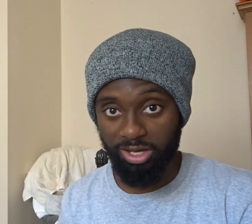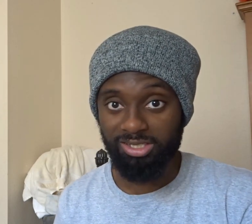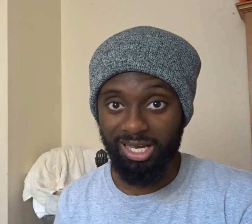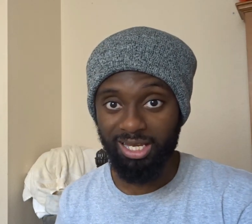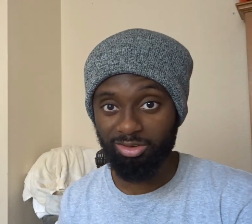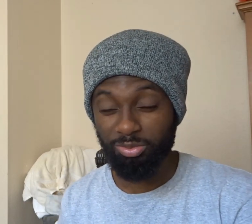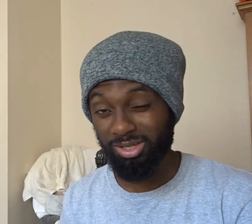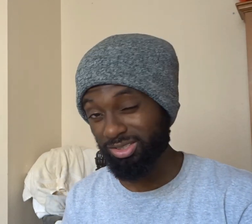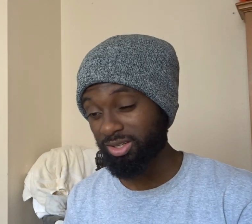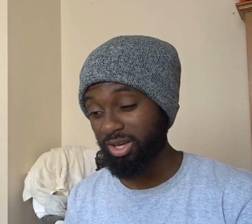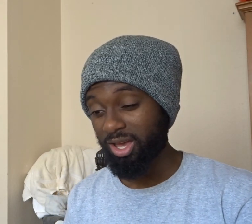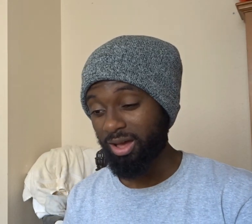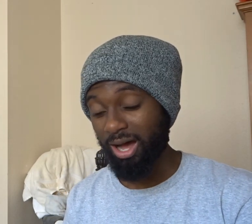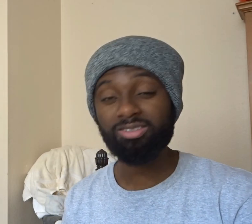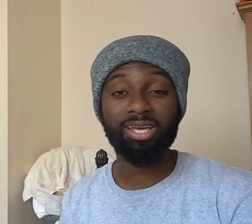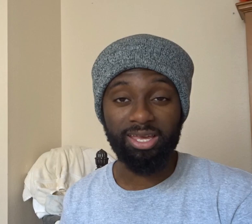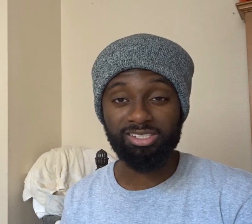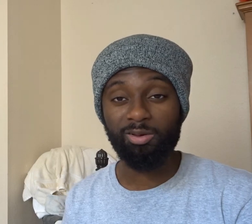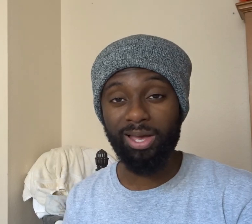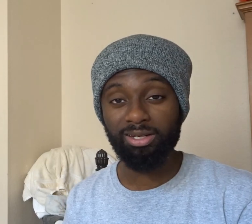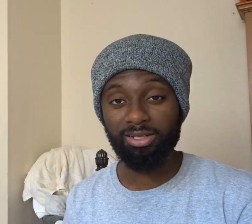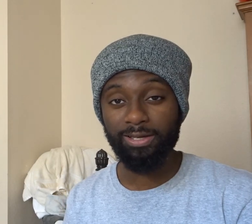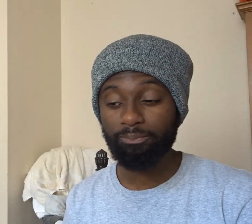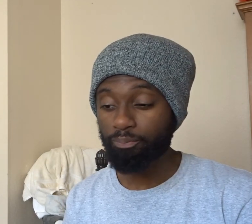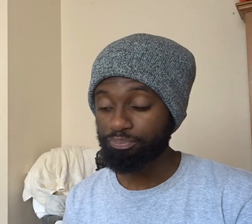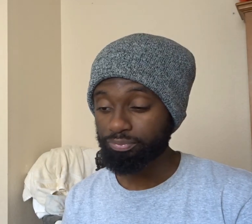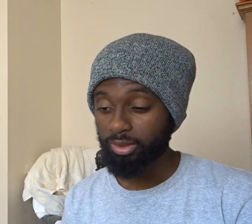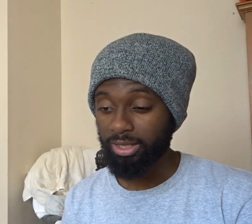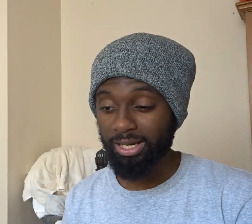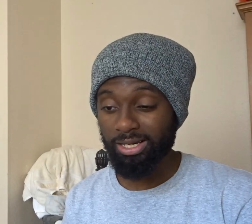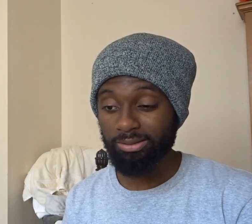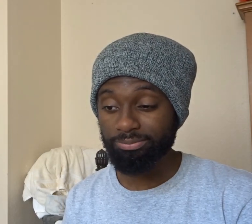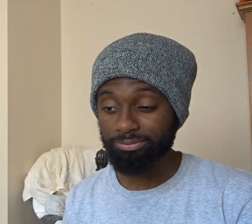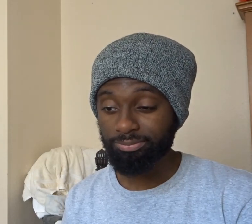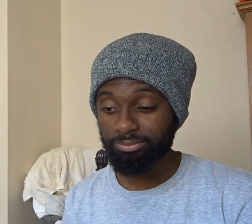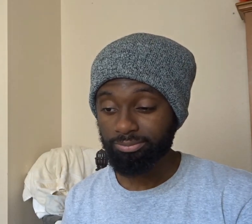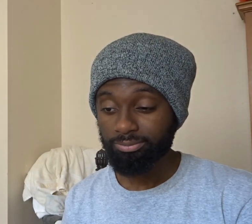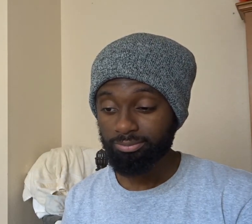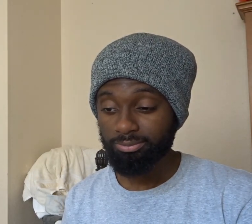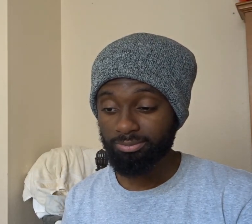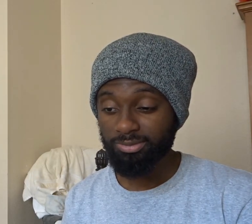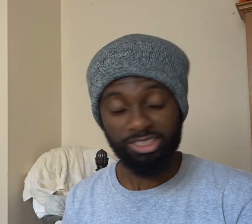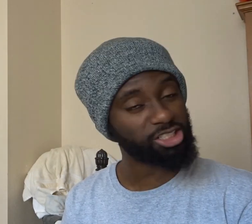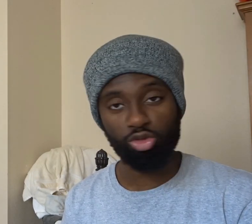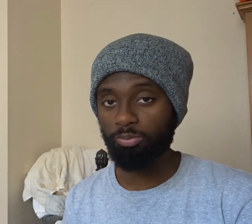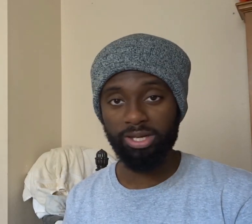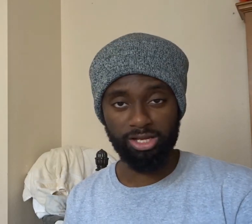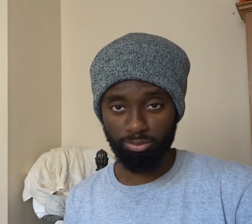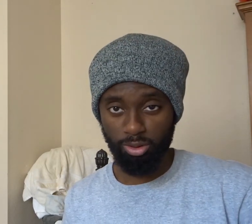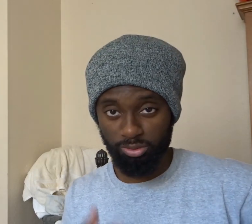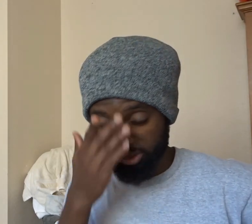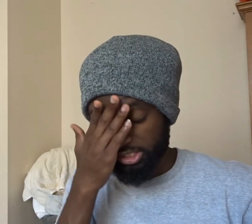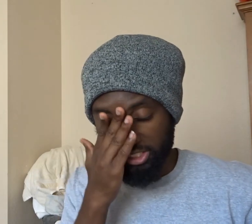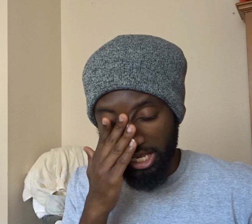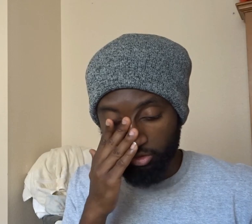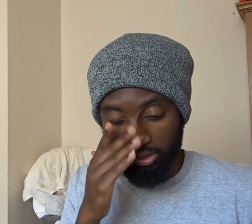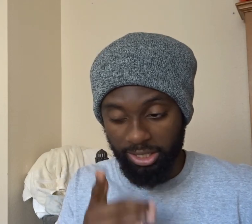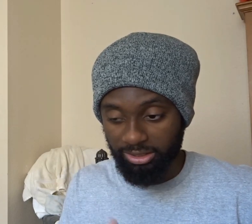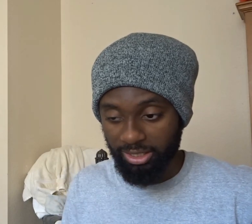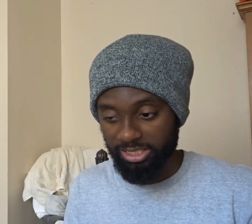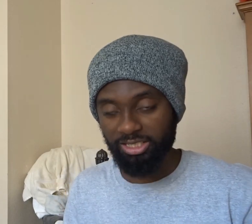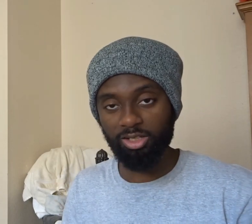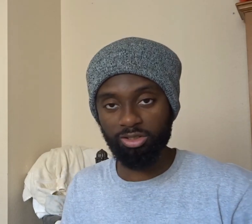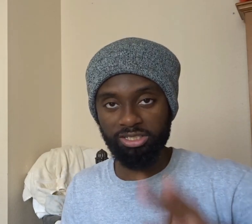she's doing fake sign language because I took ASL back in the day. And she's doing BS, bro. She's not